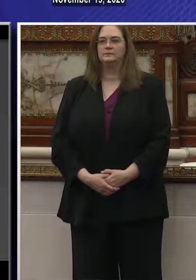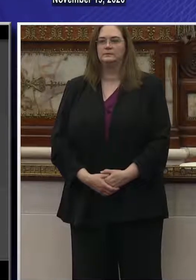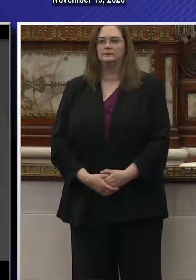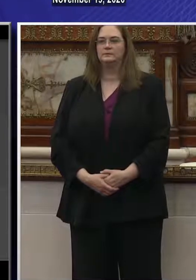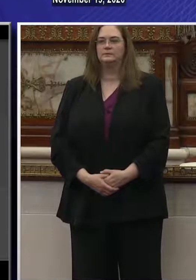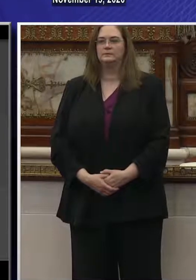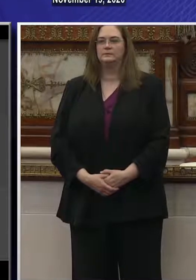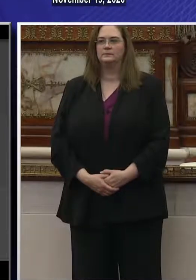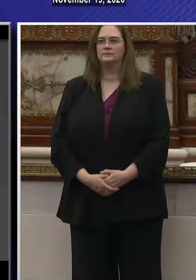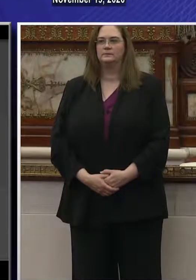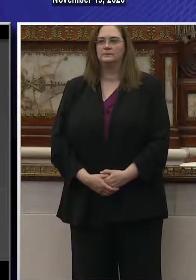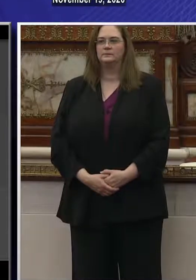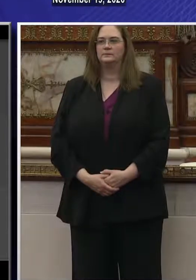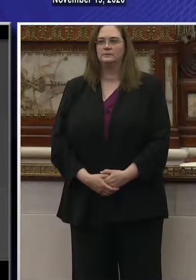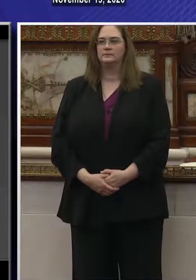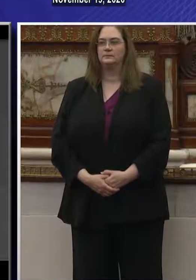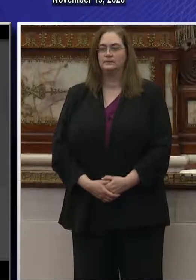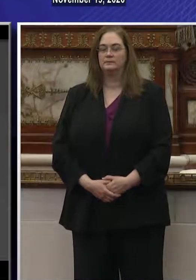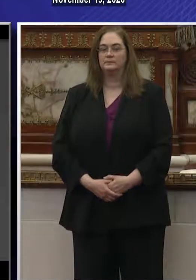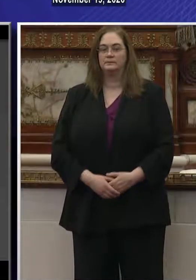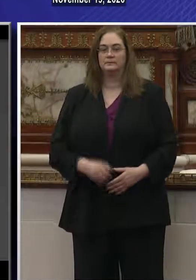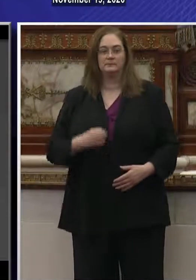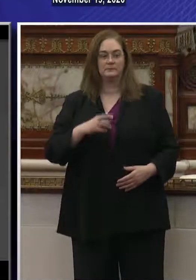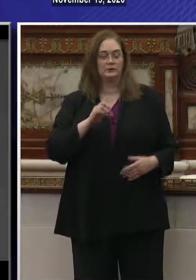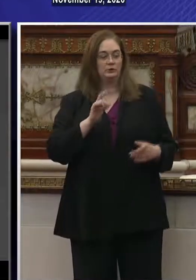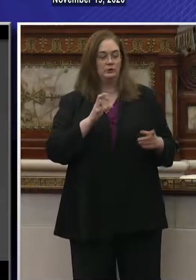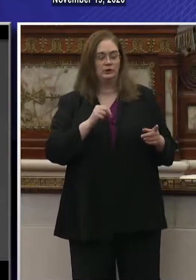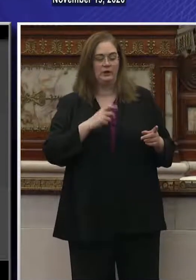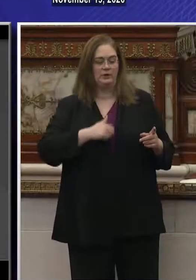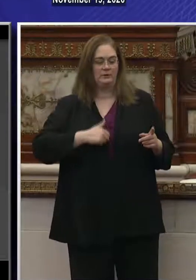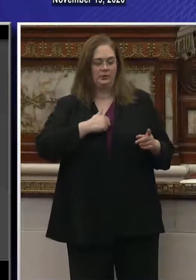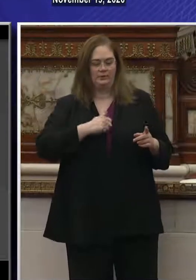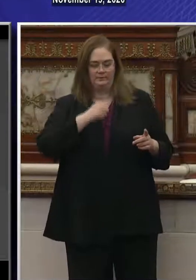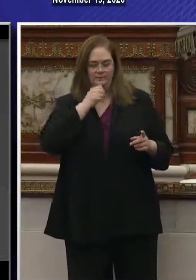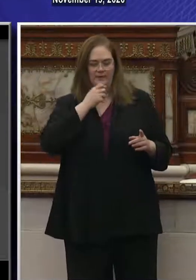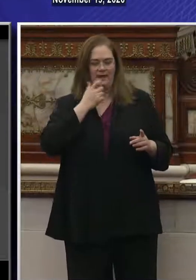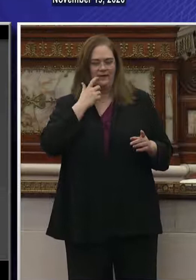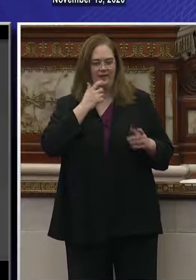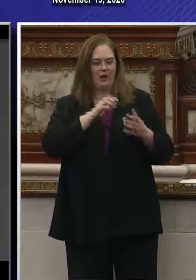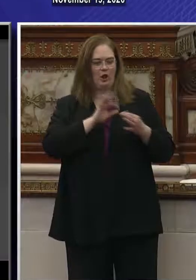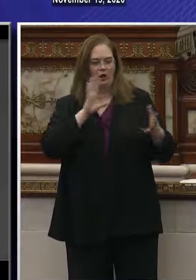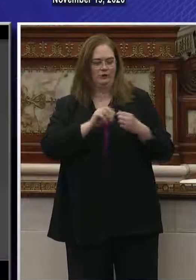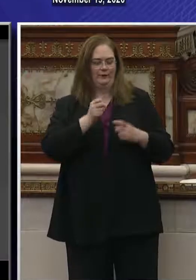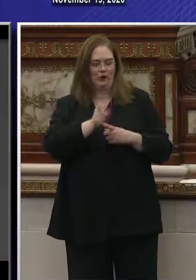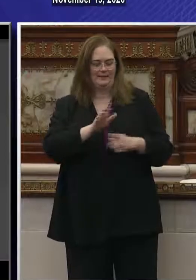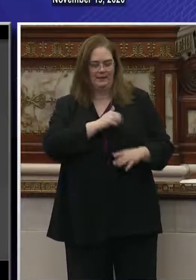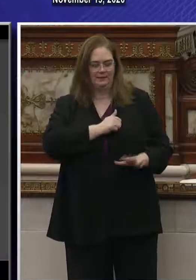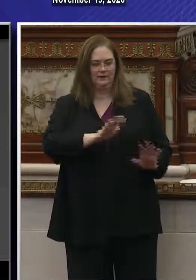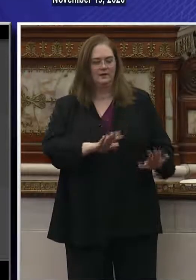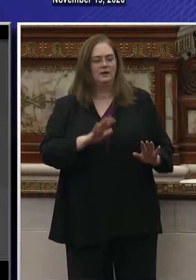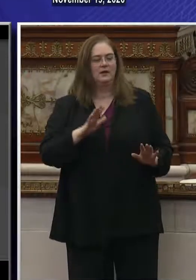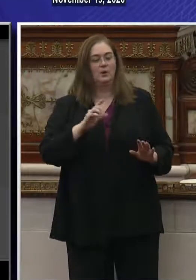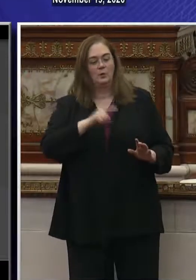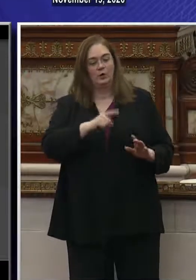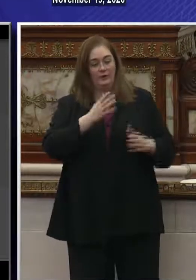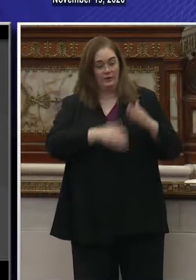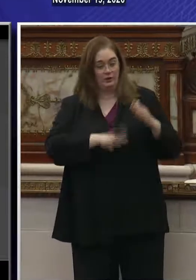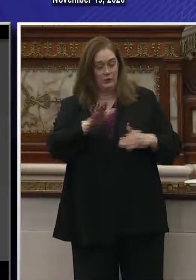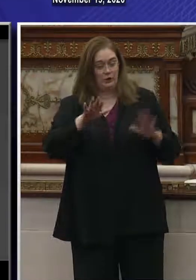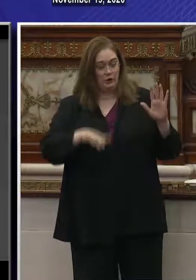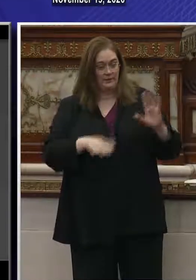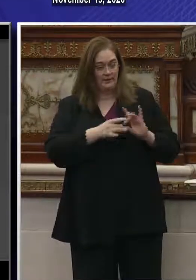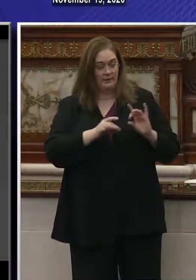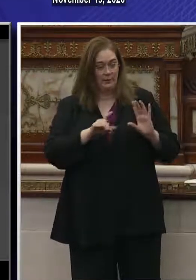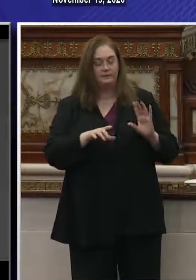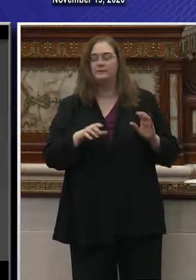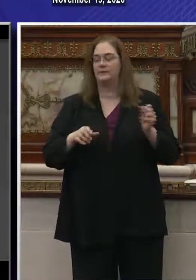Mr. Dorshin? Yes, ma'am. I'm sorry, I think I lost you for a second. Were you finished with your